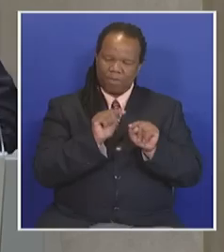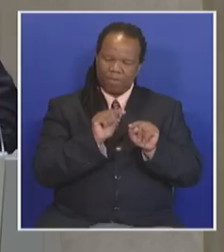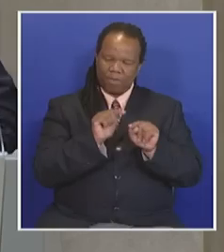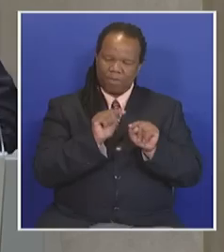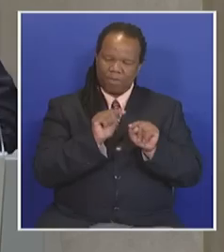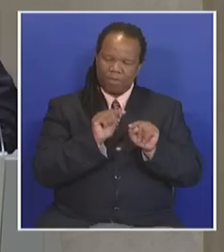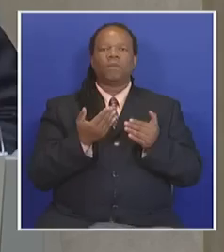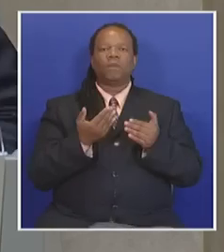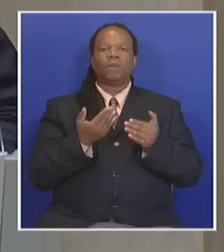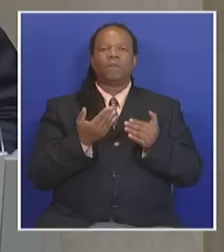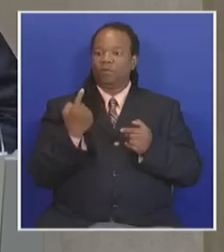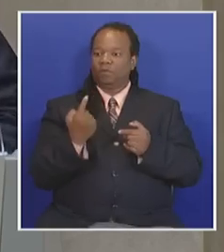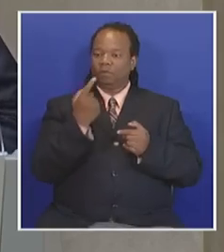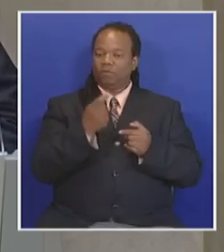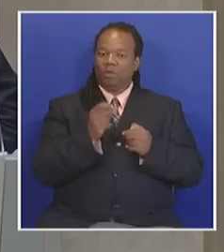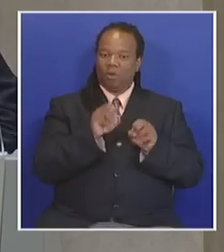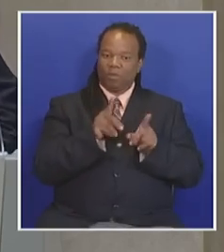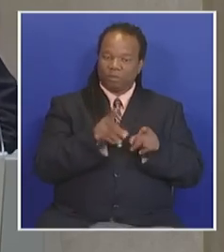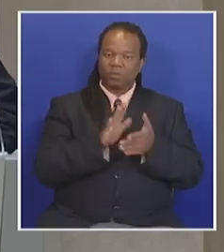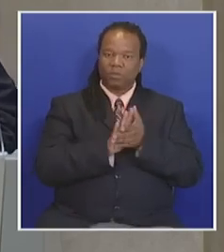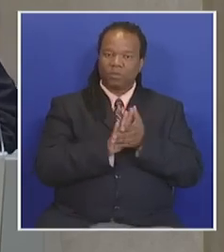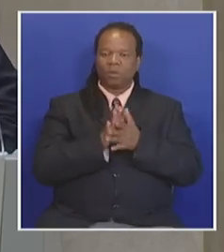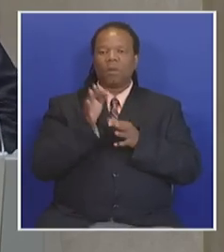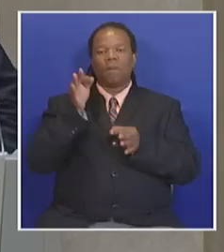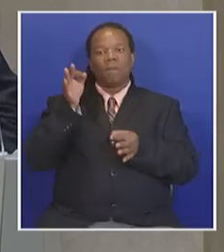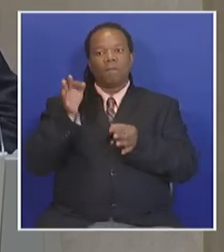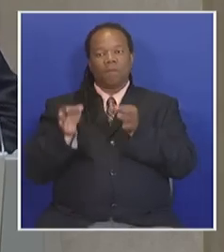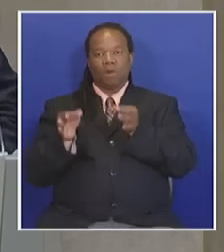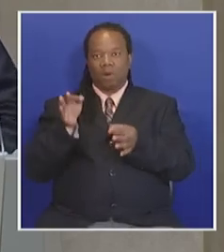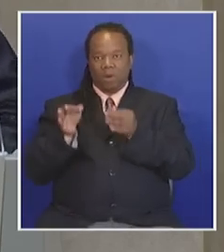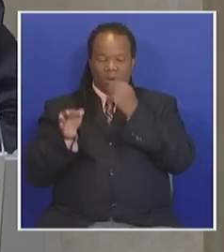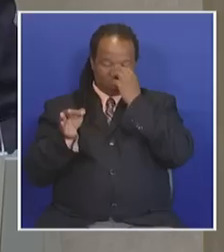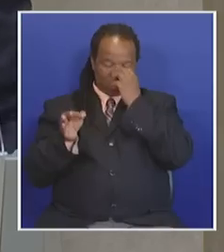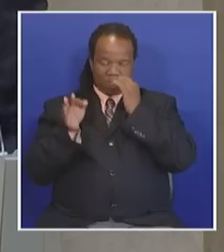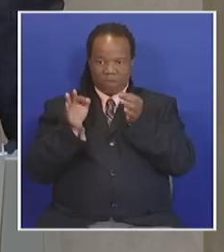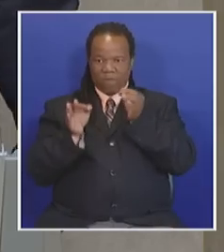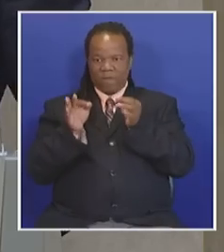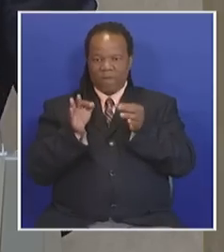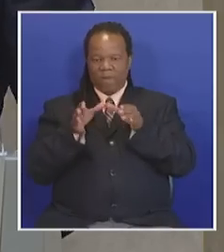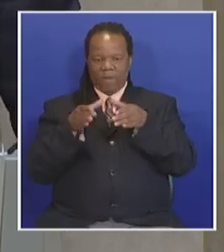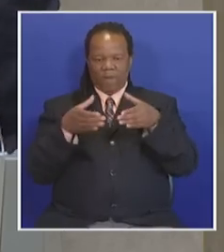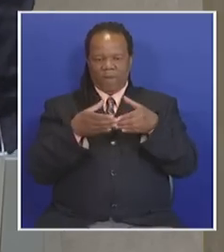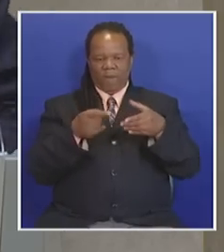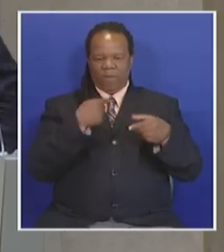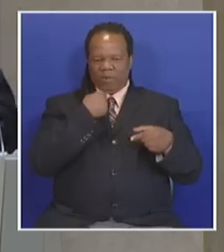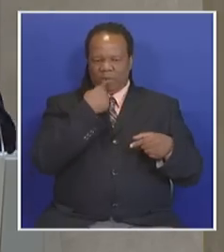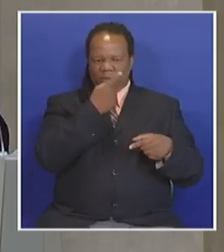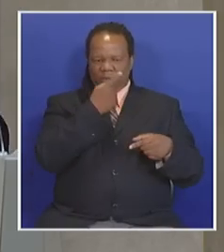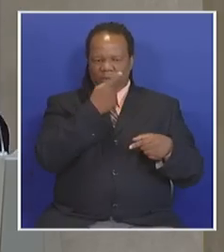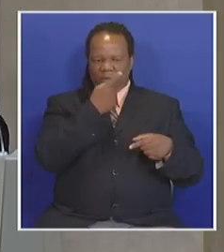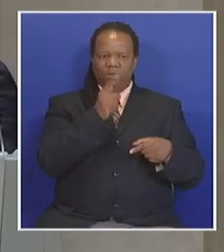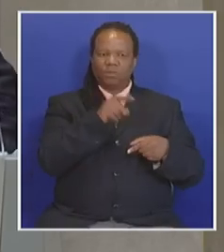opportunistic individuals and political parties that have made irresponsible statements that border